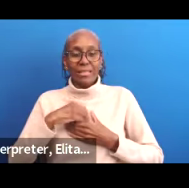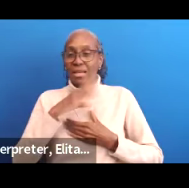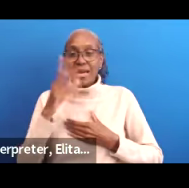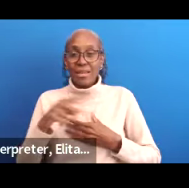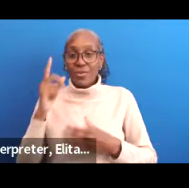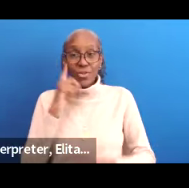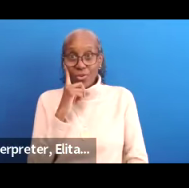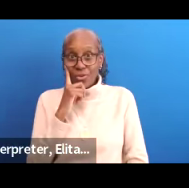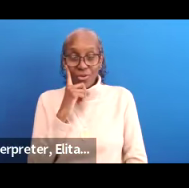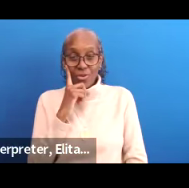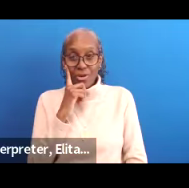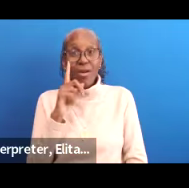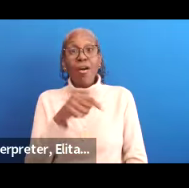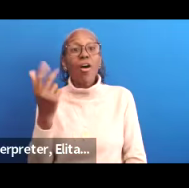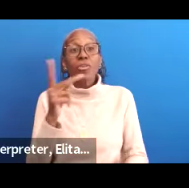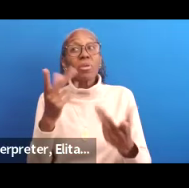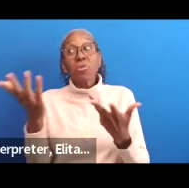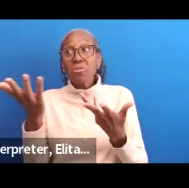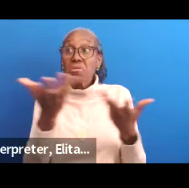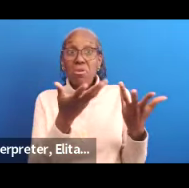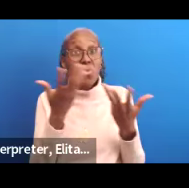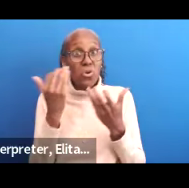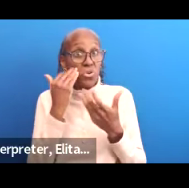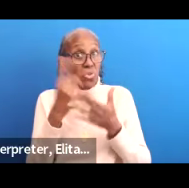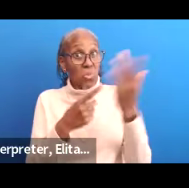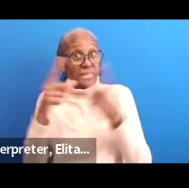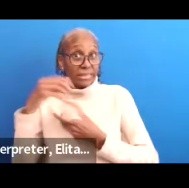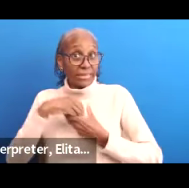thought that other people might want to know that.